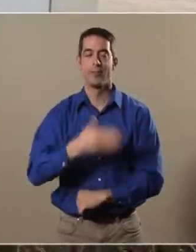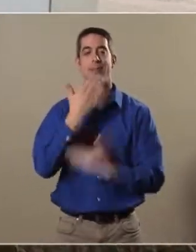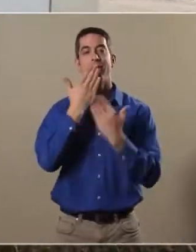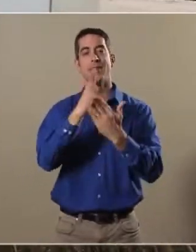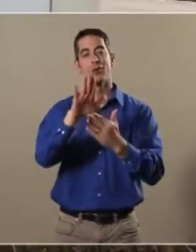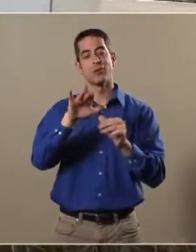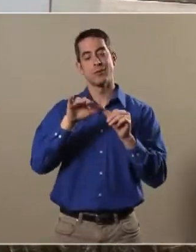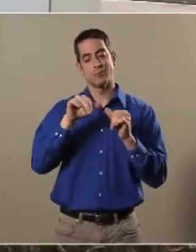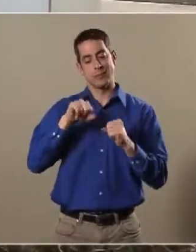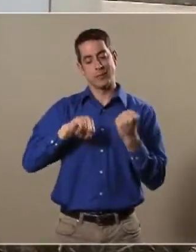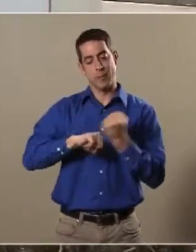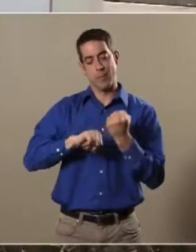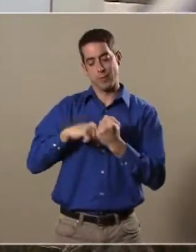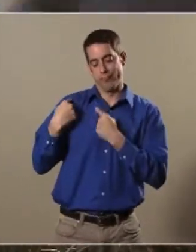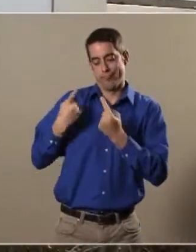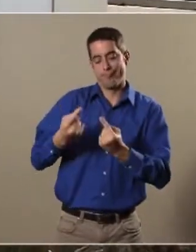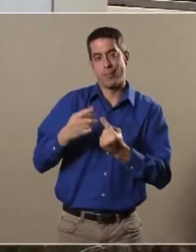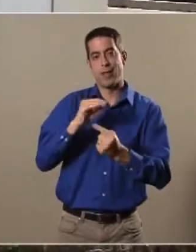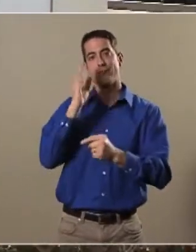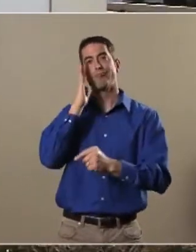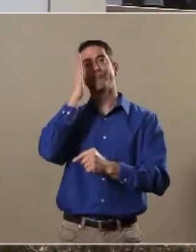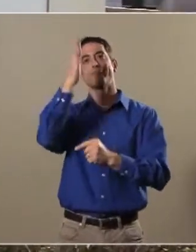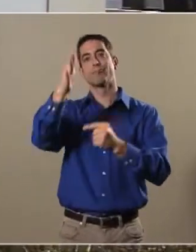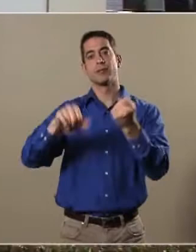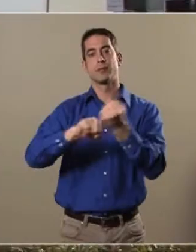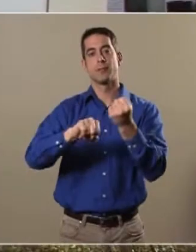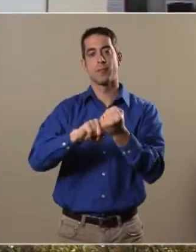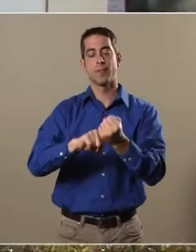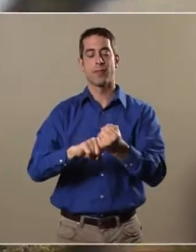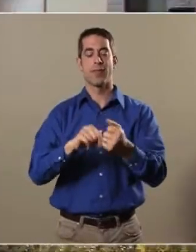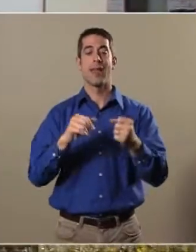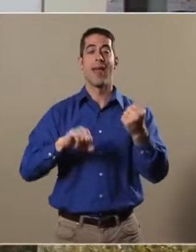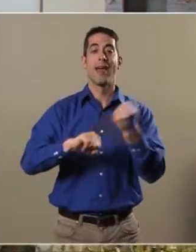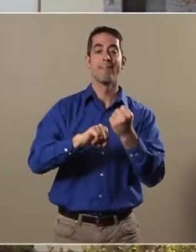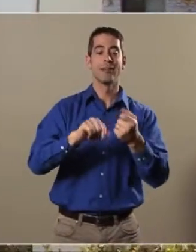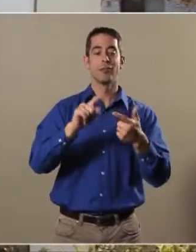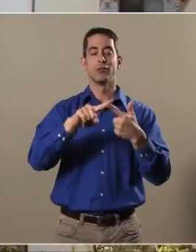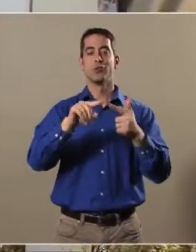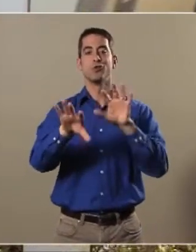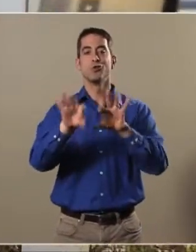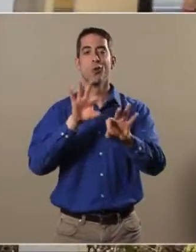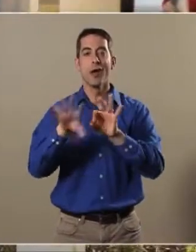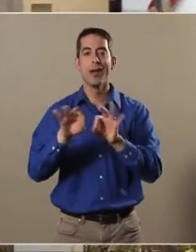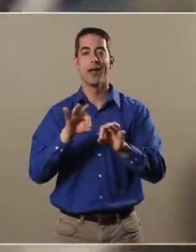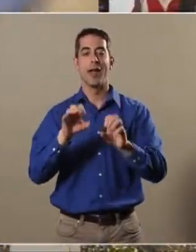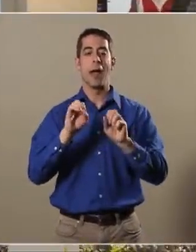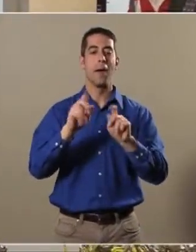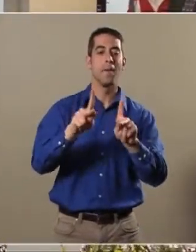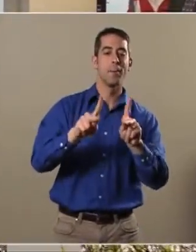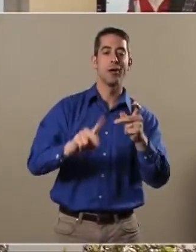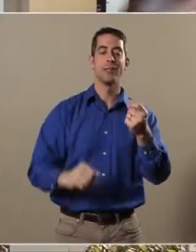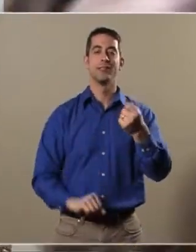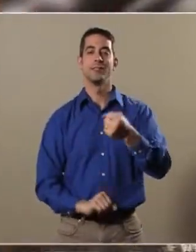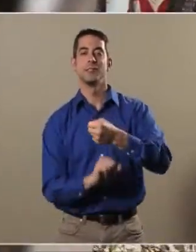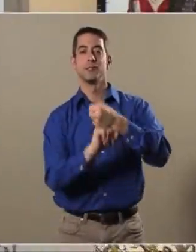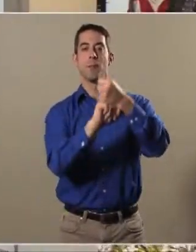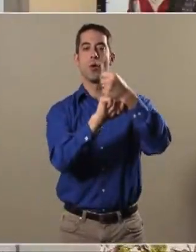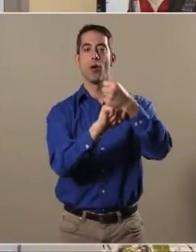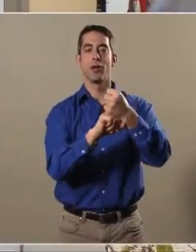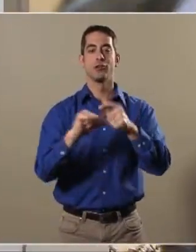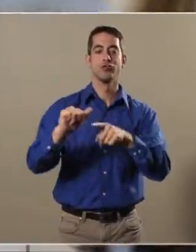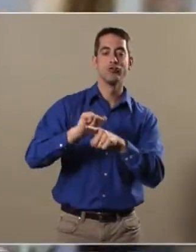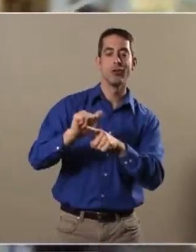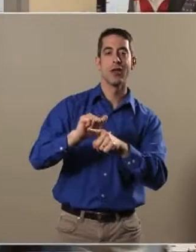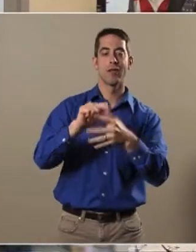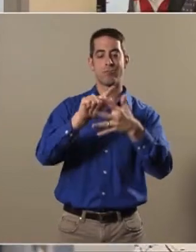choice, opportunity, support, training, providing opportunities for persons with disabilities to